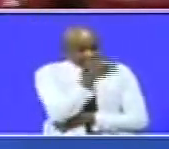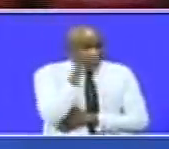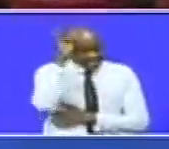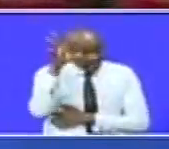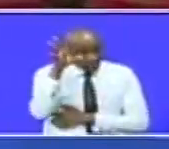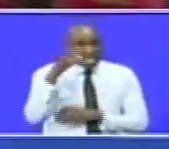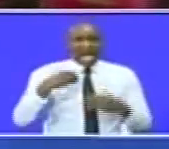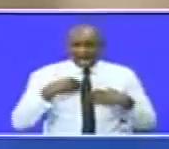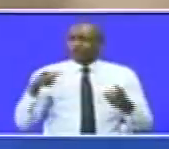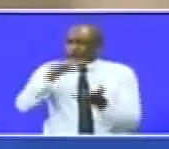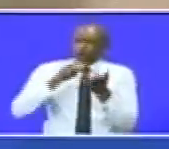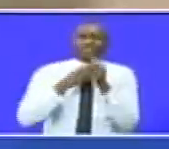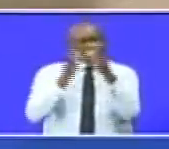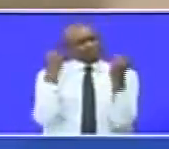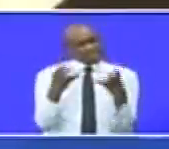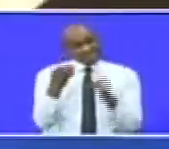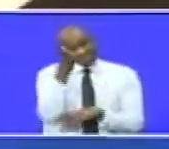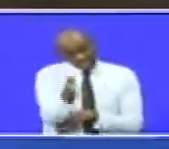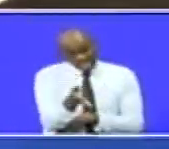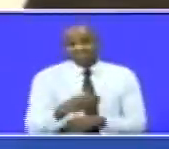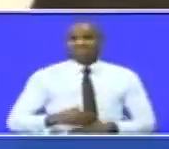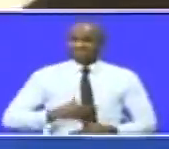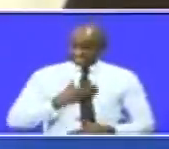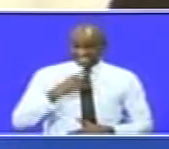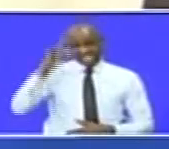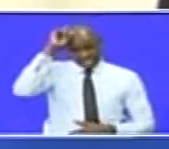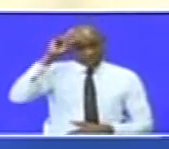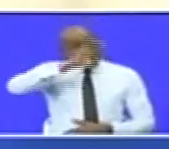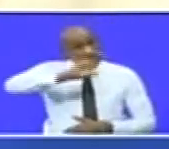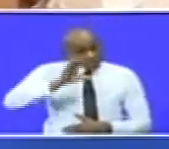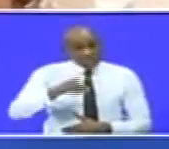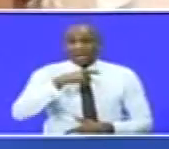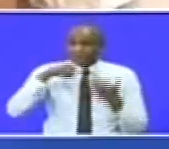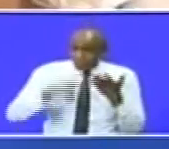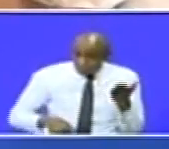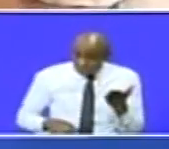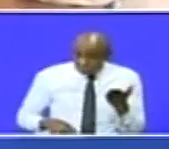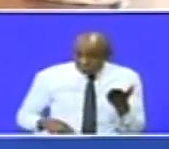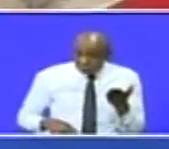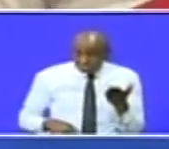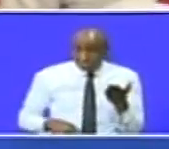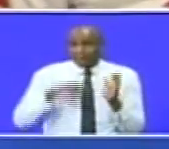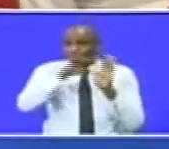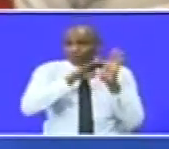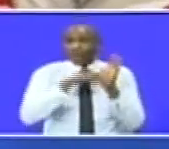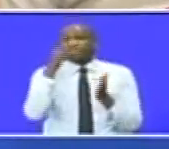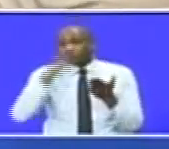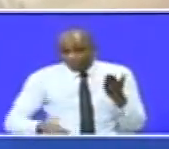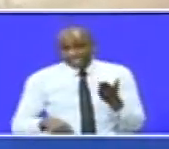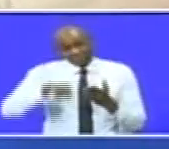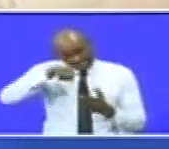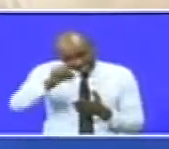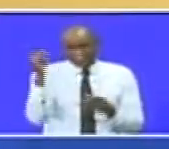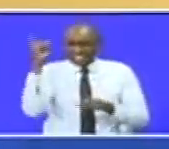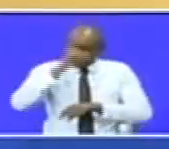by a host of local leaders, visited Nyandarua County on what the head of state itinerary indicated was to be